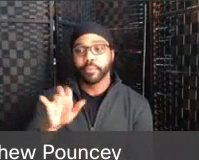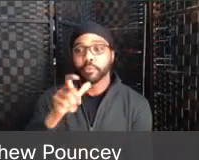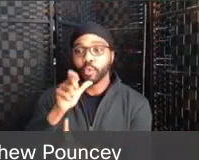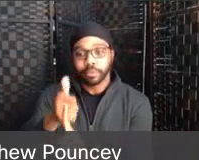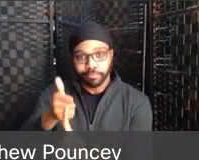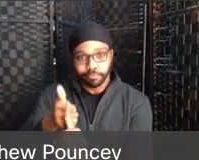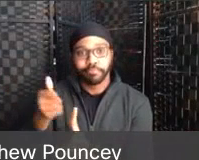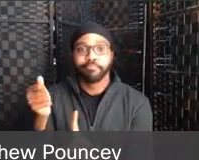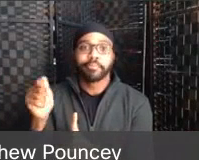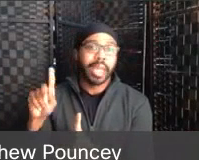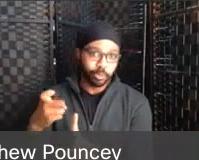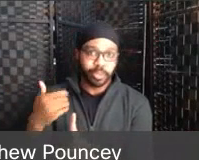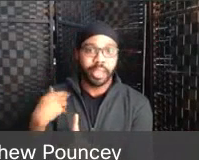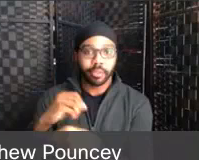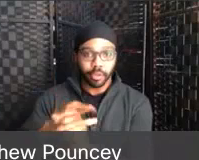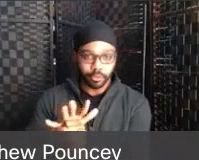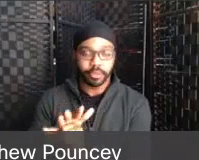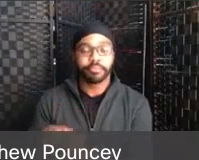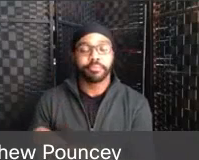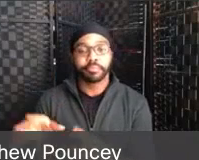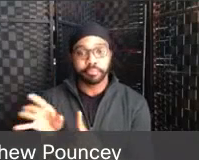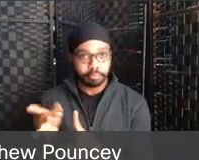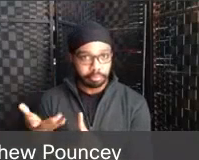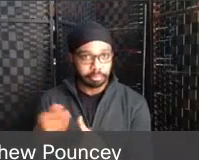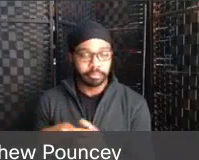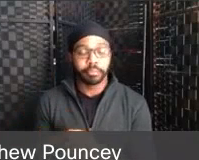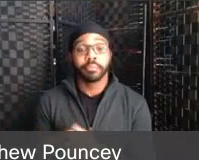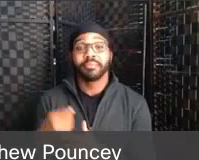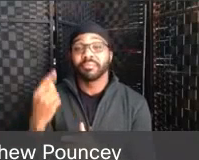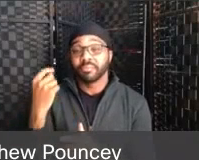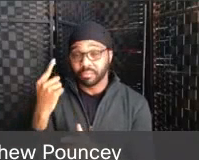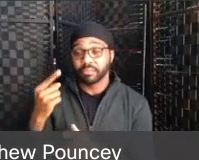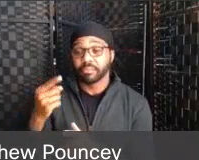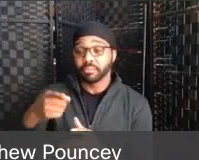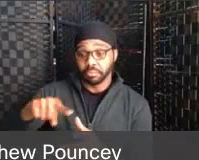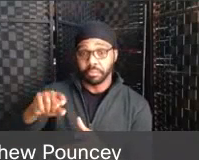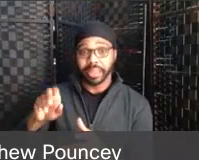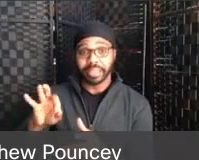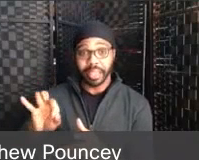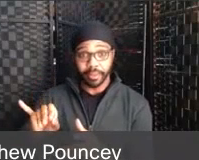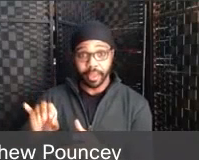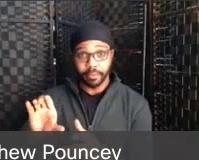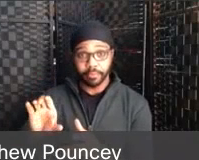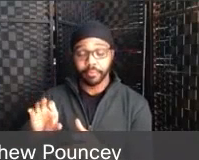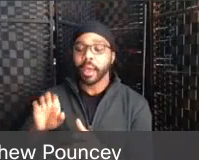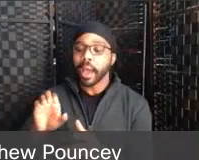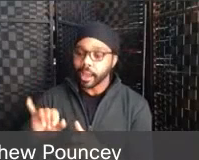COVID. Of the people who've contracted COVID in ICFs, 20 have since